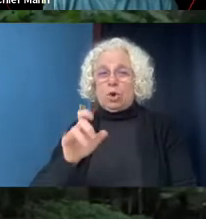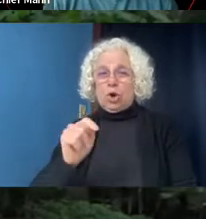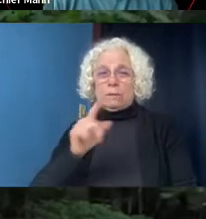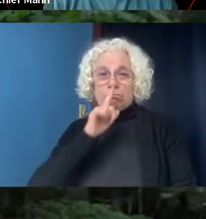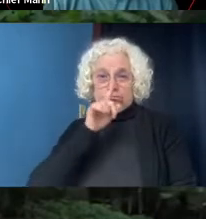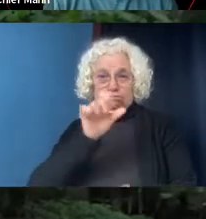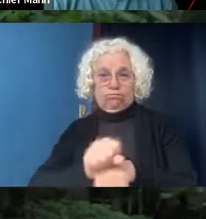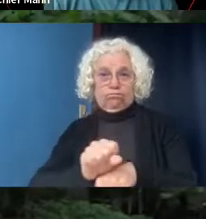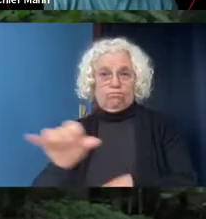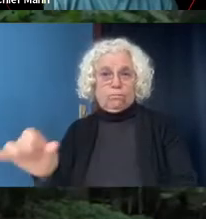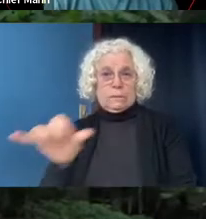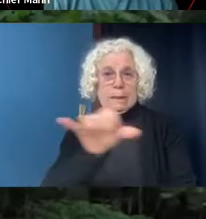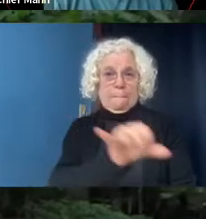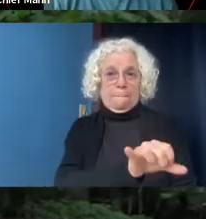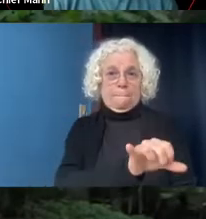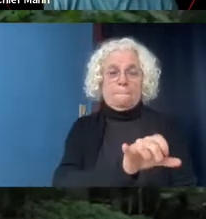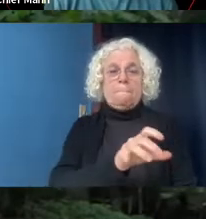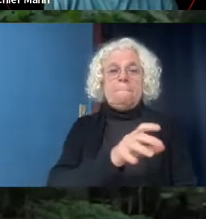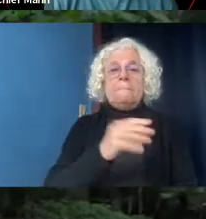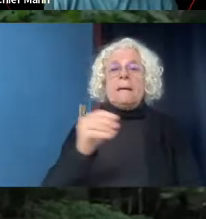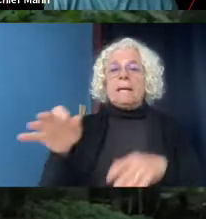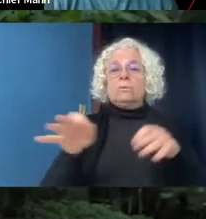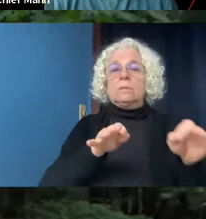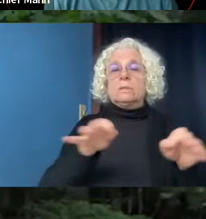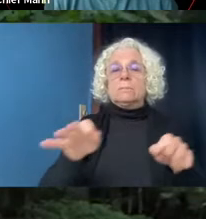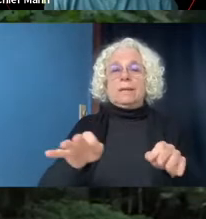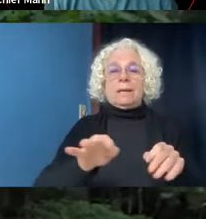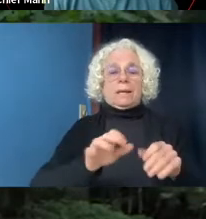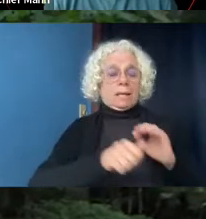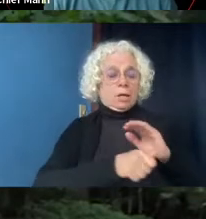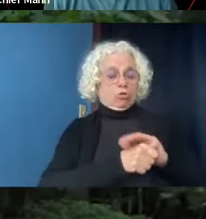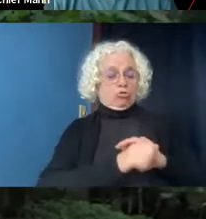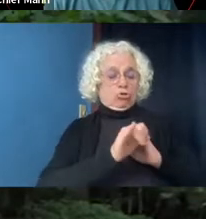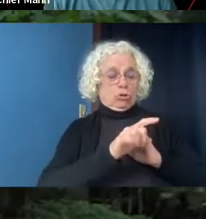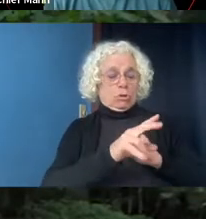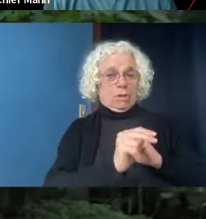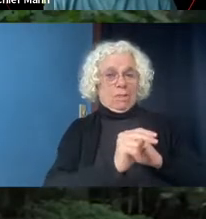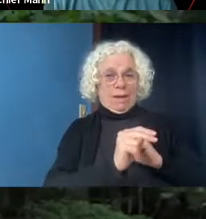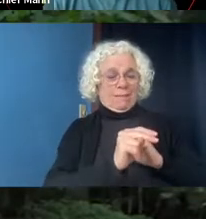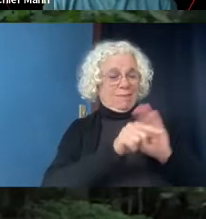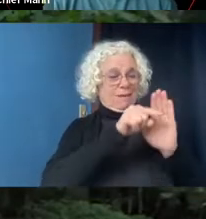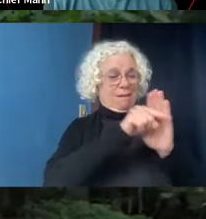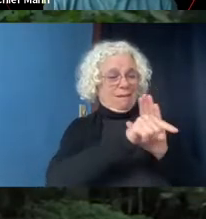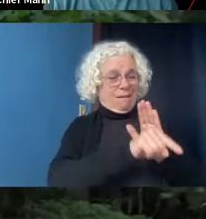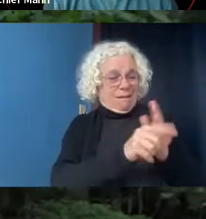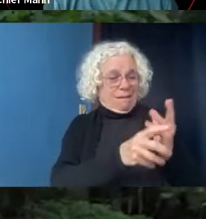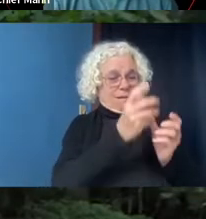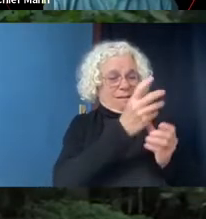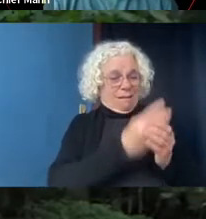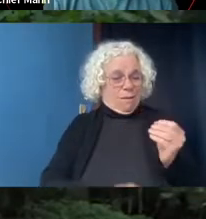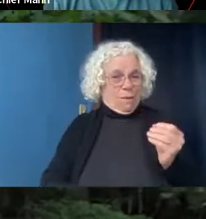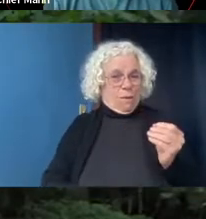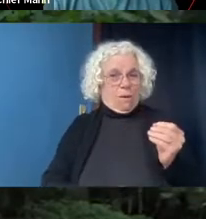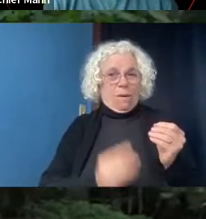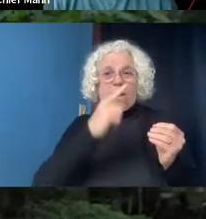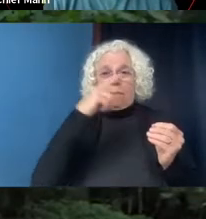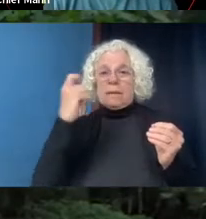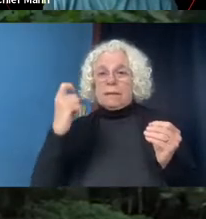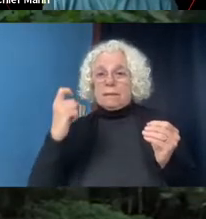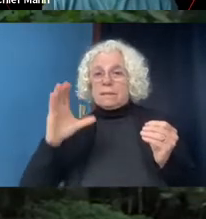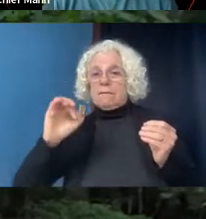the current demise of the Turtle Clan at the hands of a corporation, a town, and a